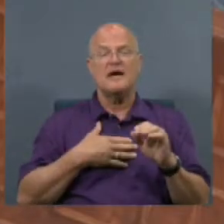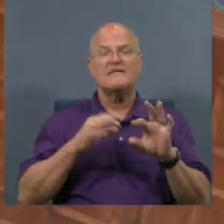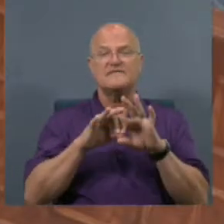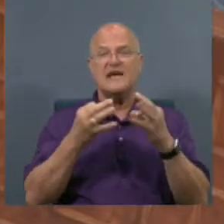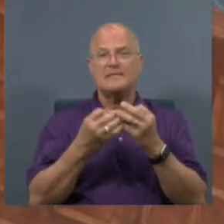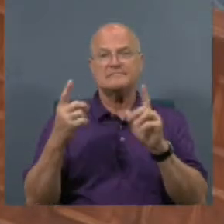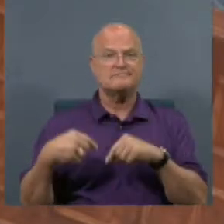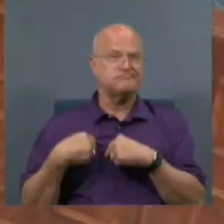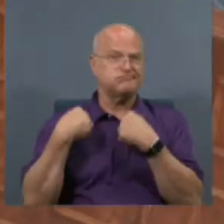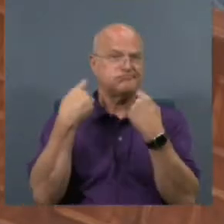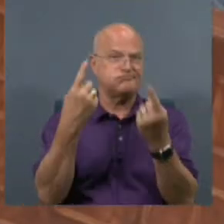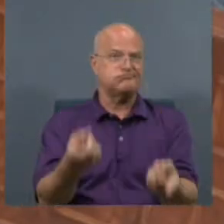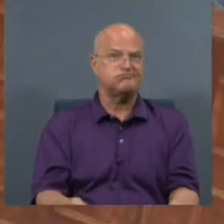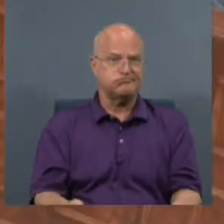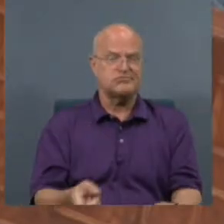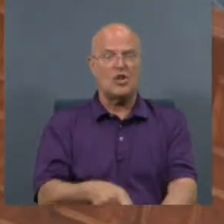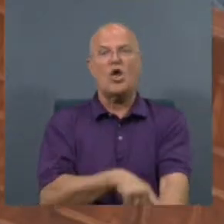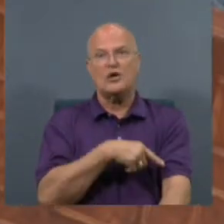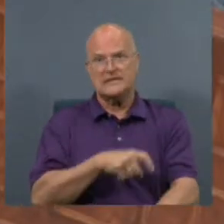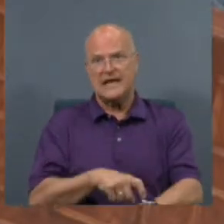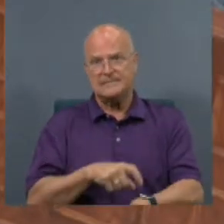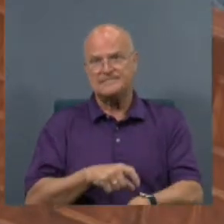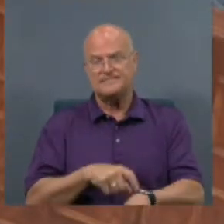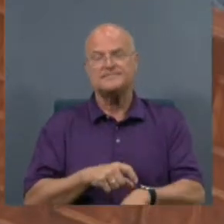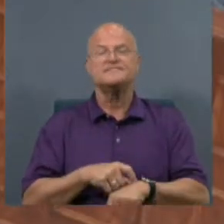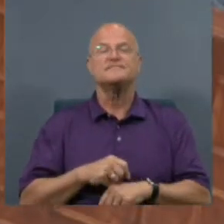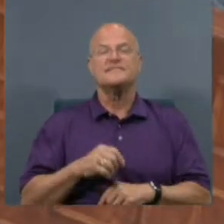there for a very long time.